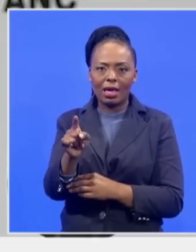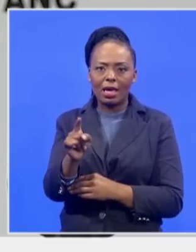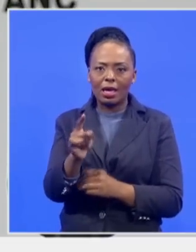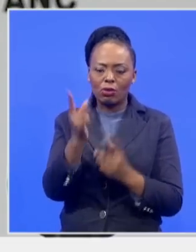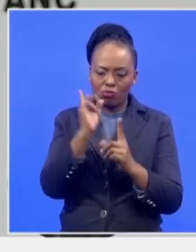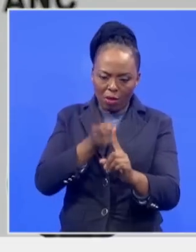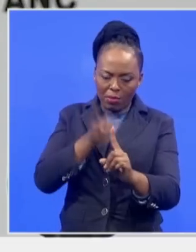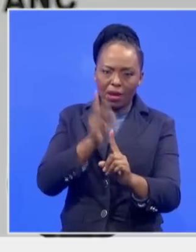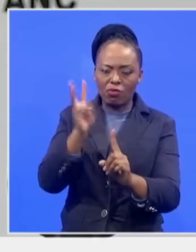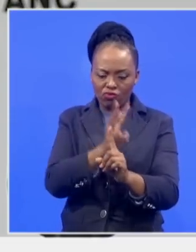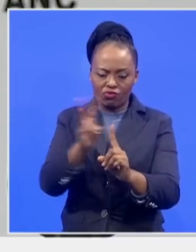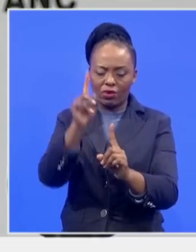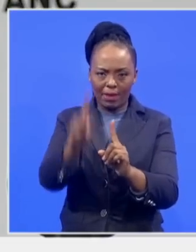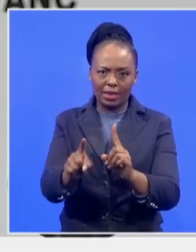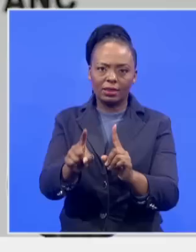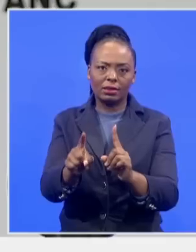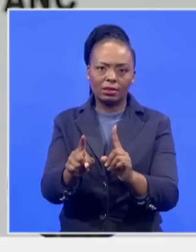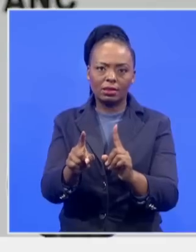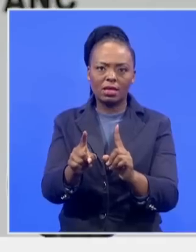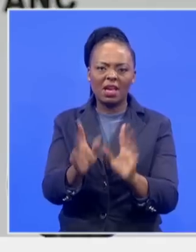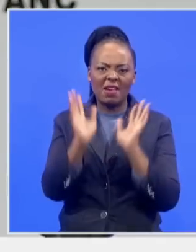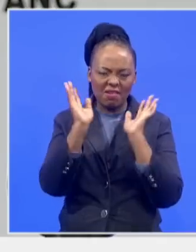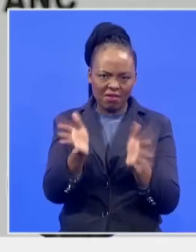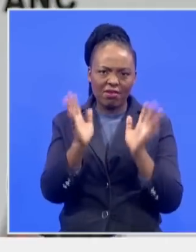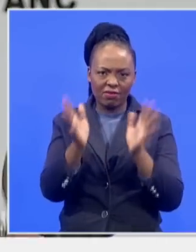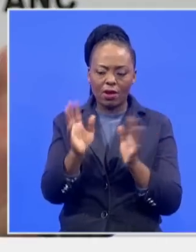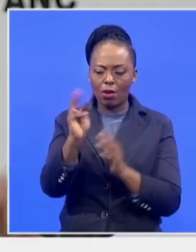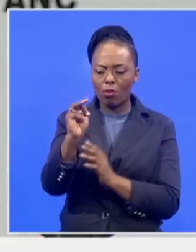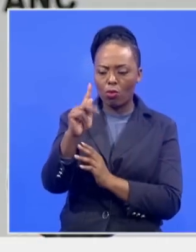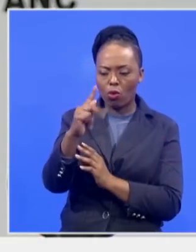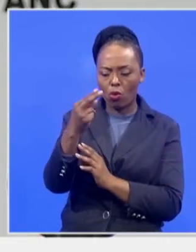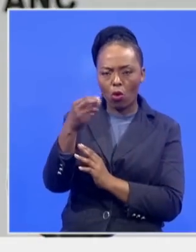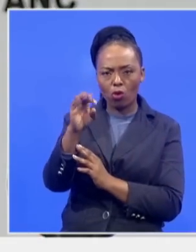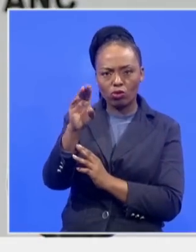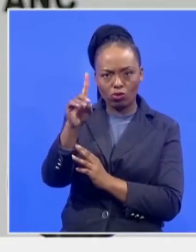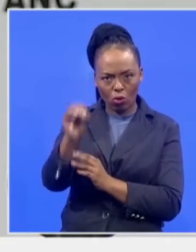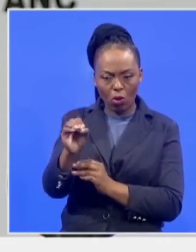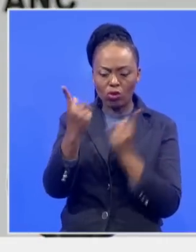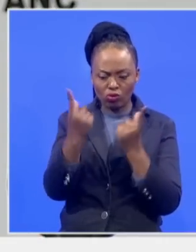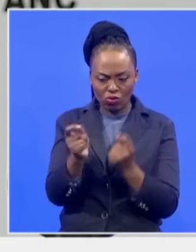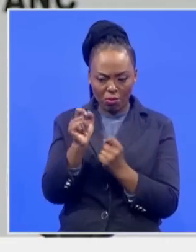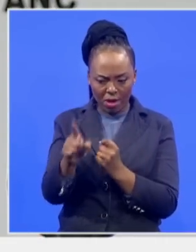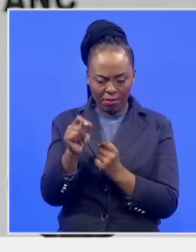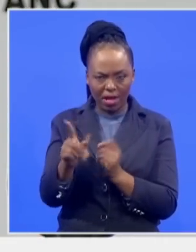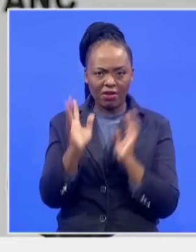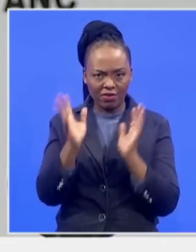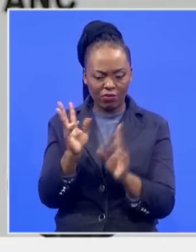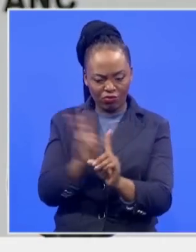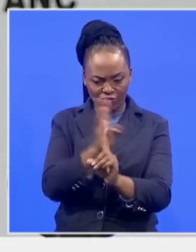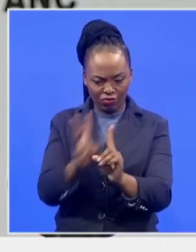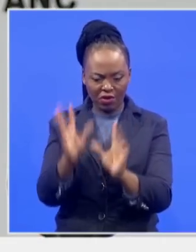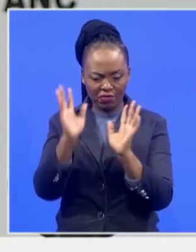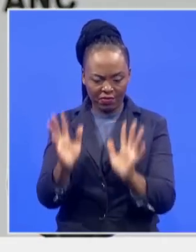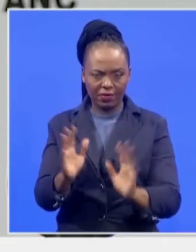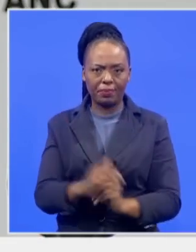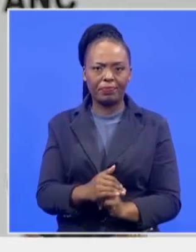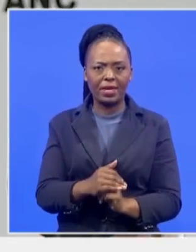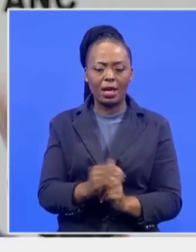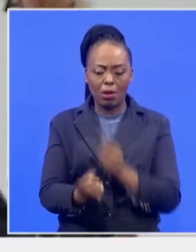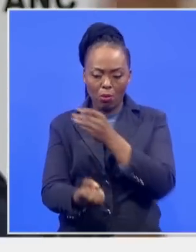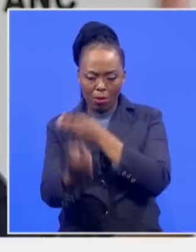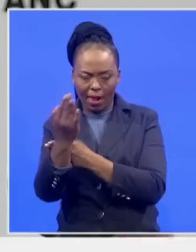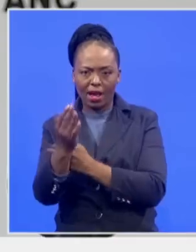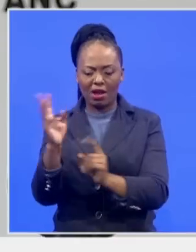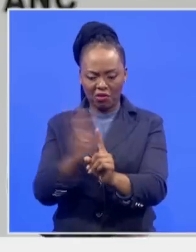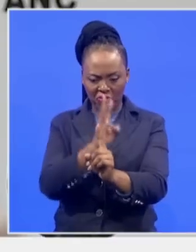must be discipline. We have done that in Mkondo recently. In Mpumalanga, we have done that. And we